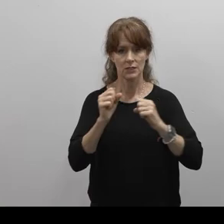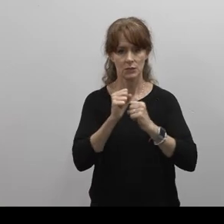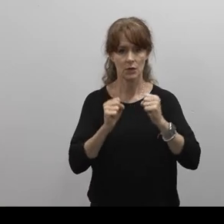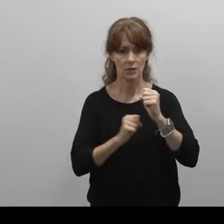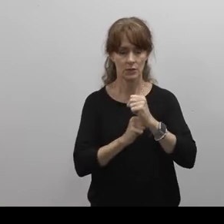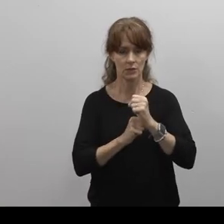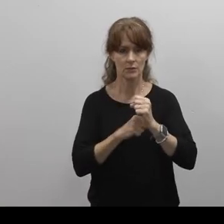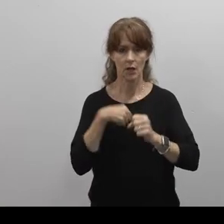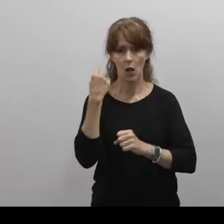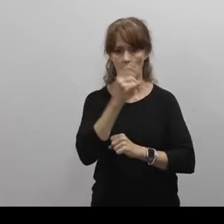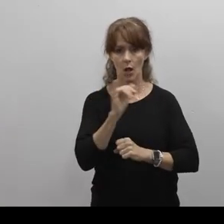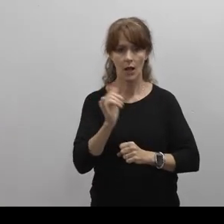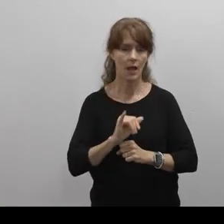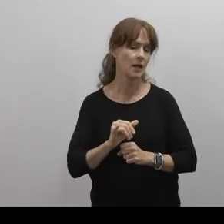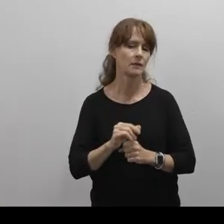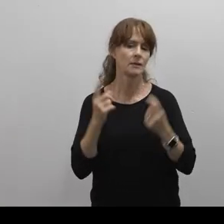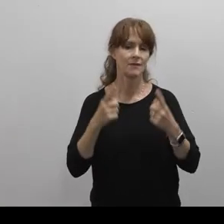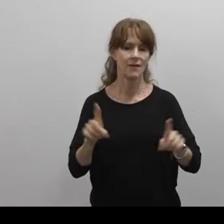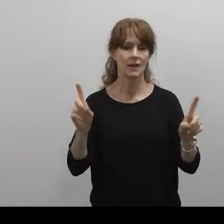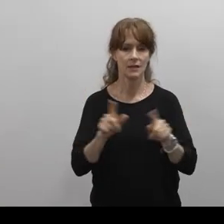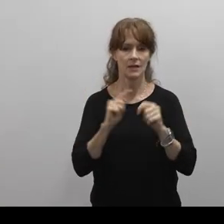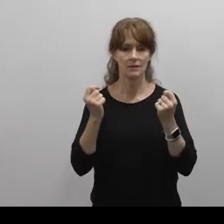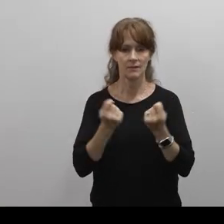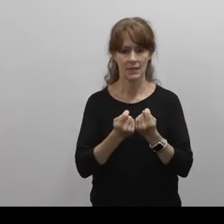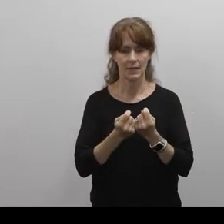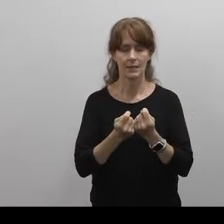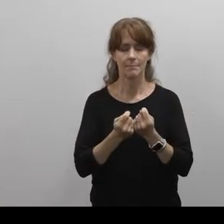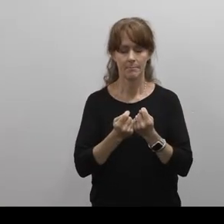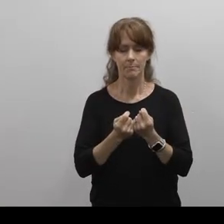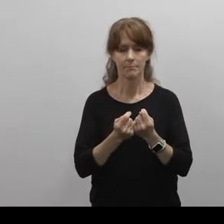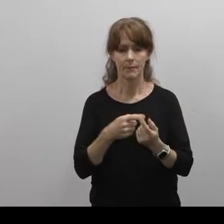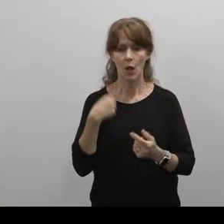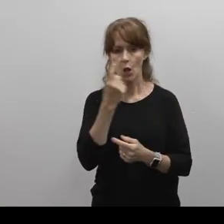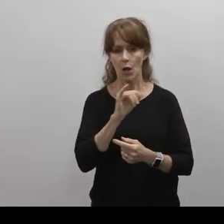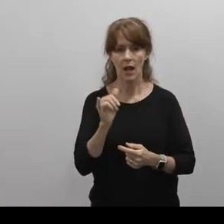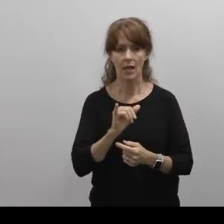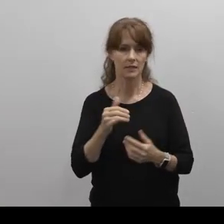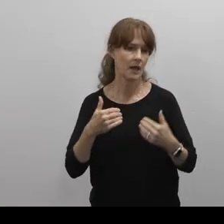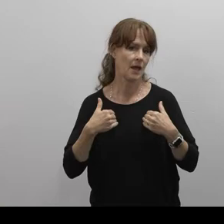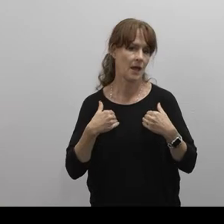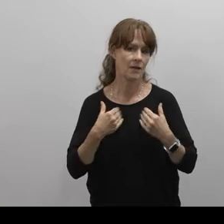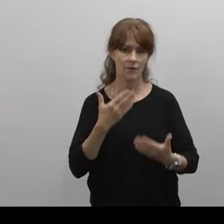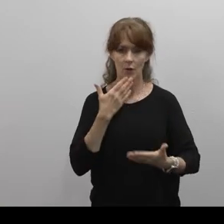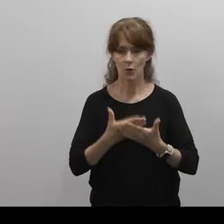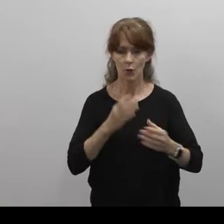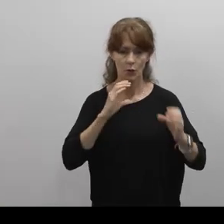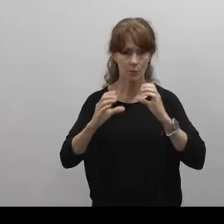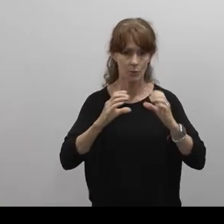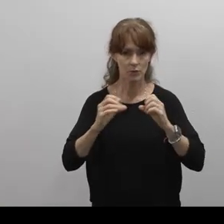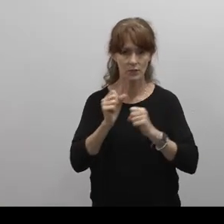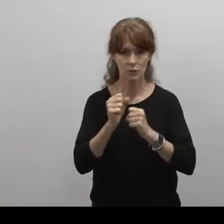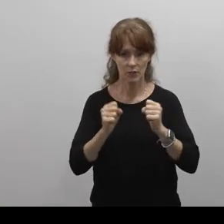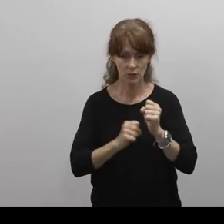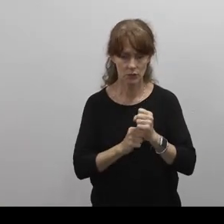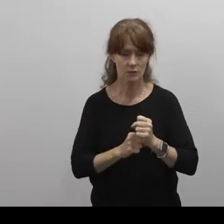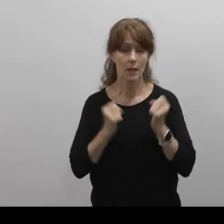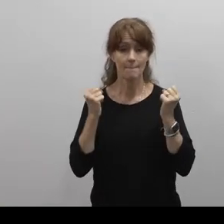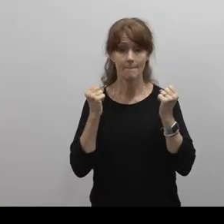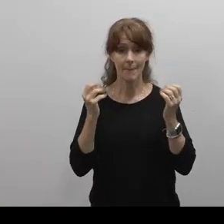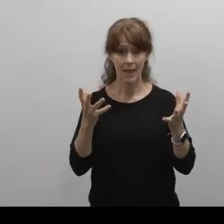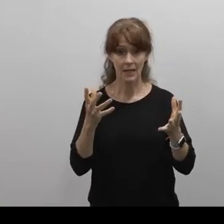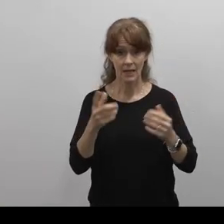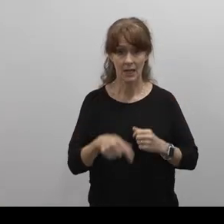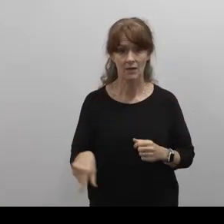look like in an effective team, a governance team in this case, what it would look like to have good communication structures. And so many of those